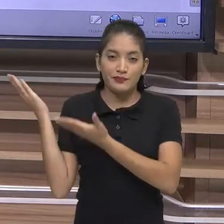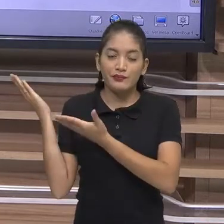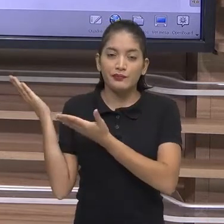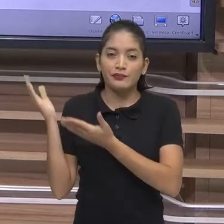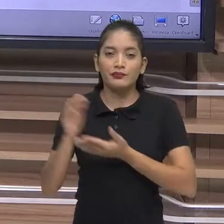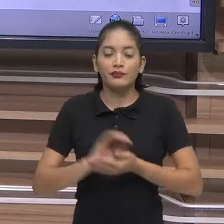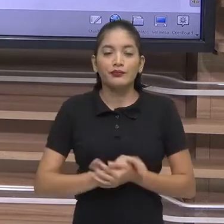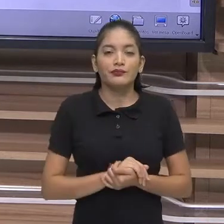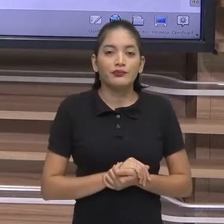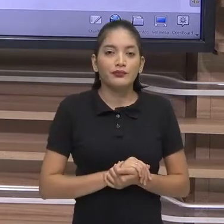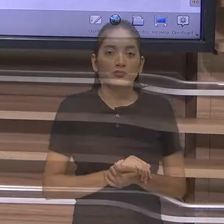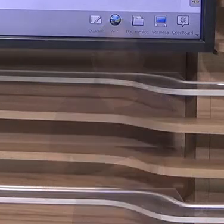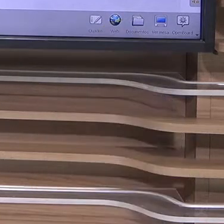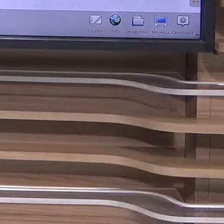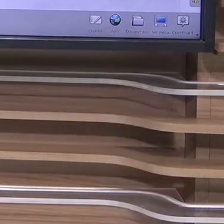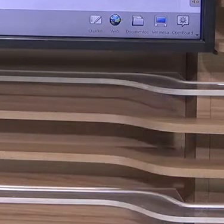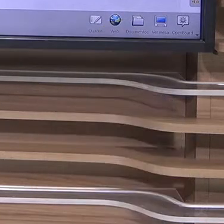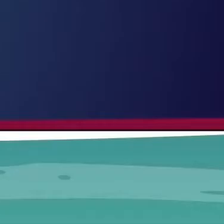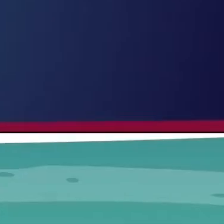the video.